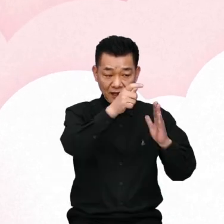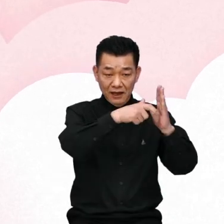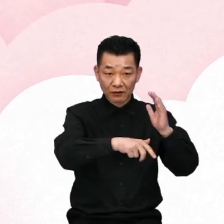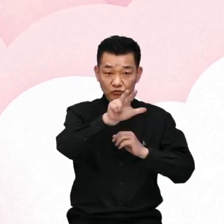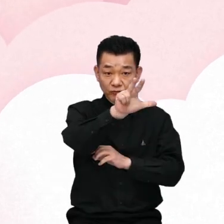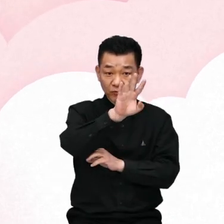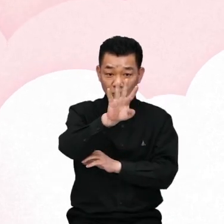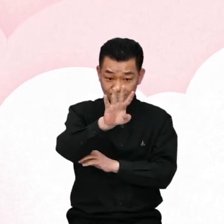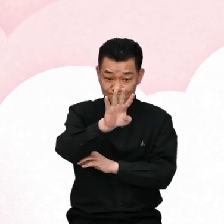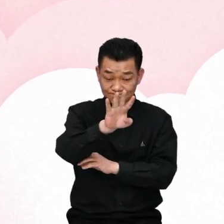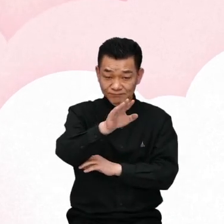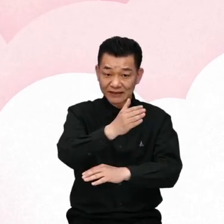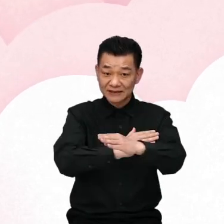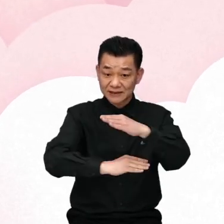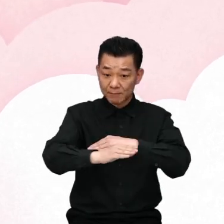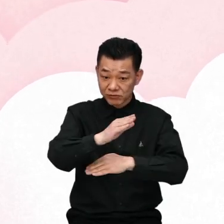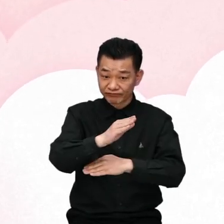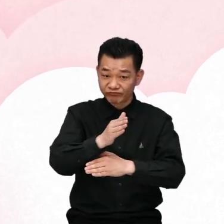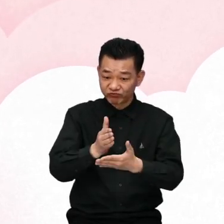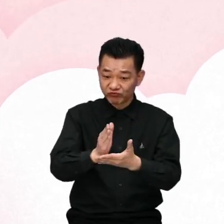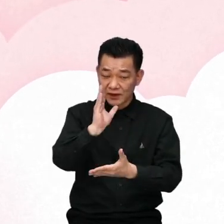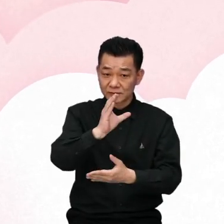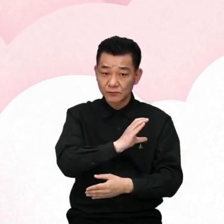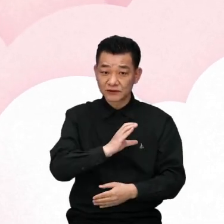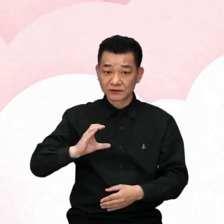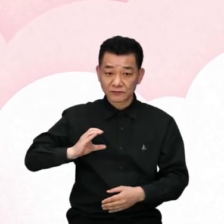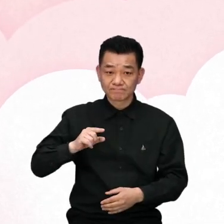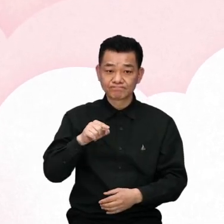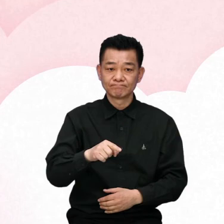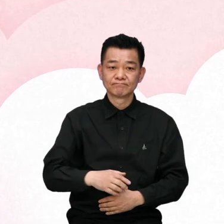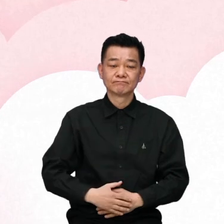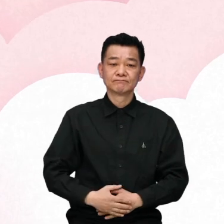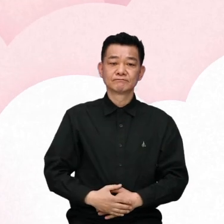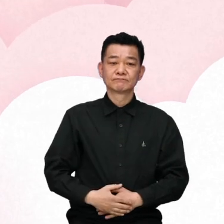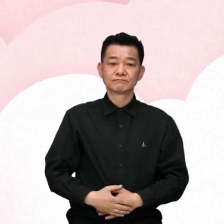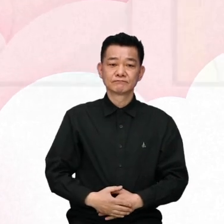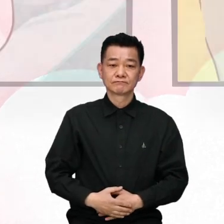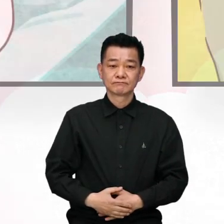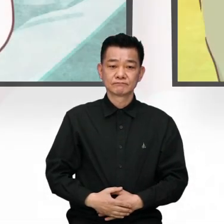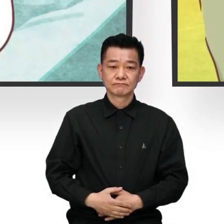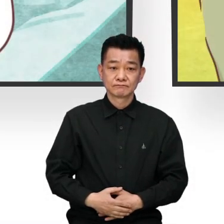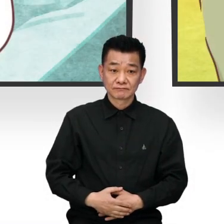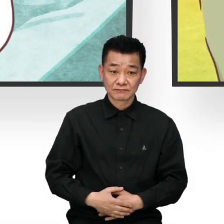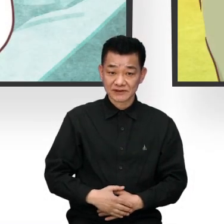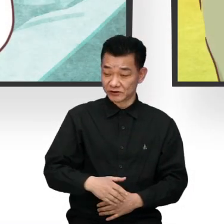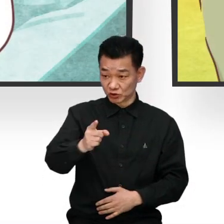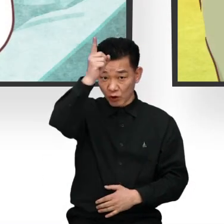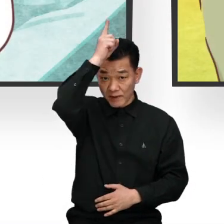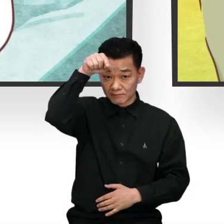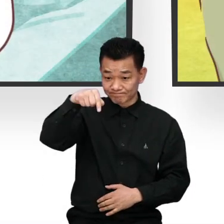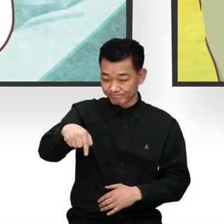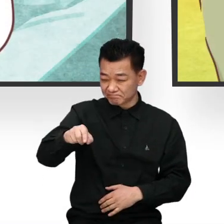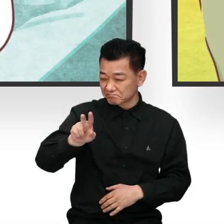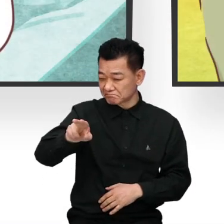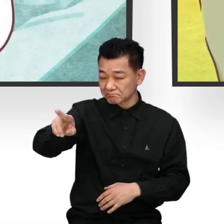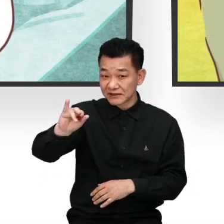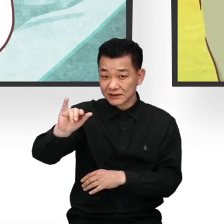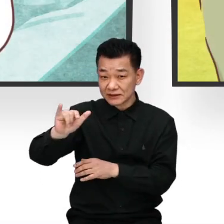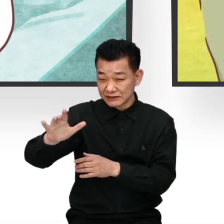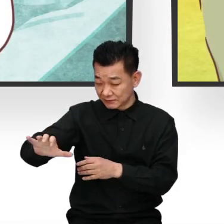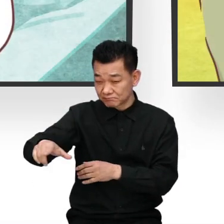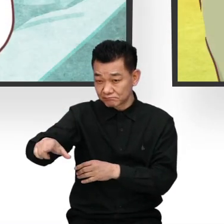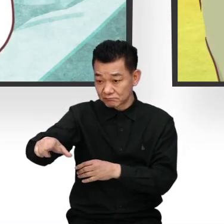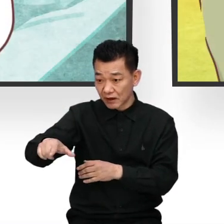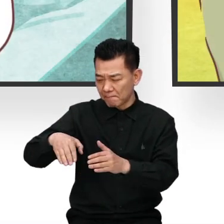Article 34, Committee on the Rights of Persons with Disabilities. A baby girl was born without her